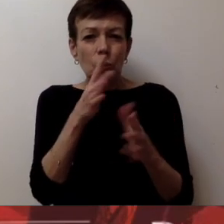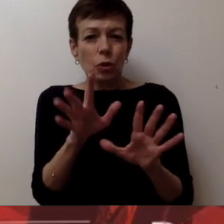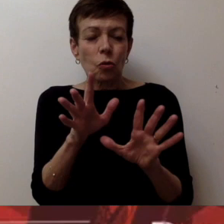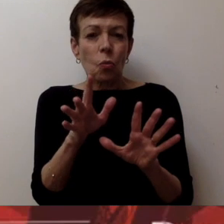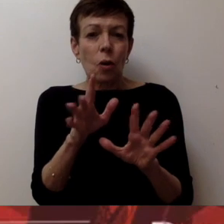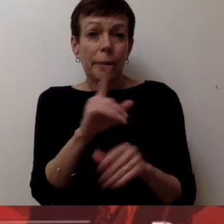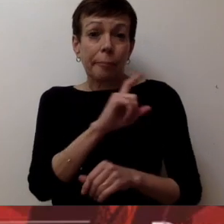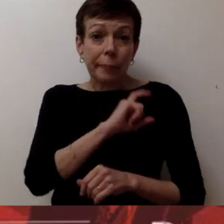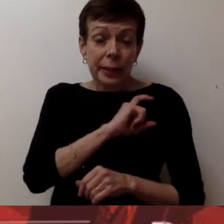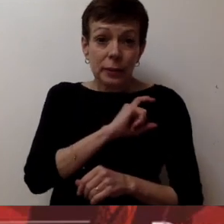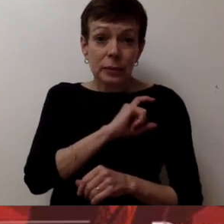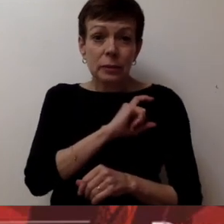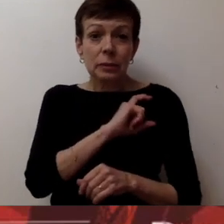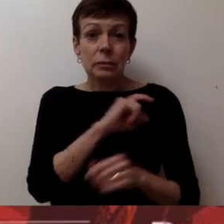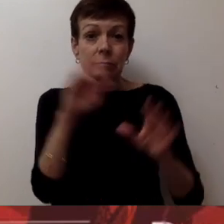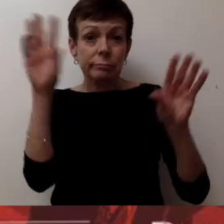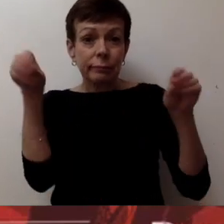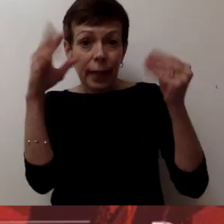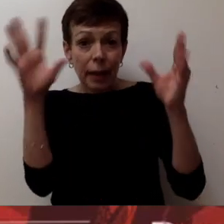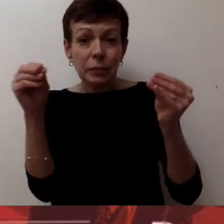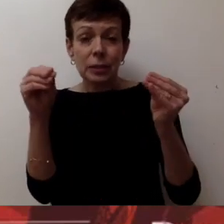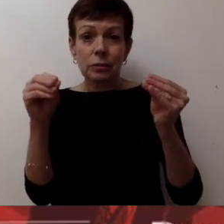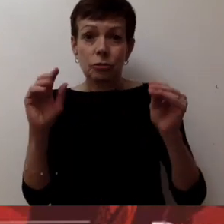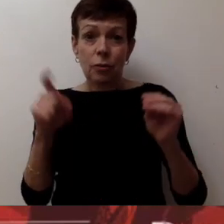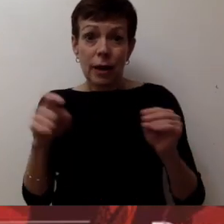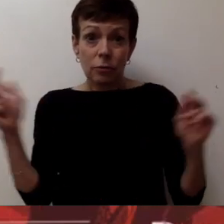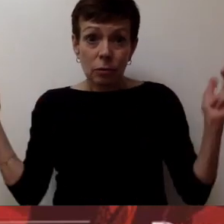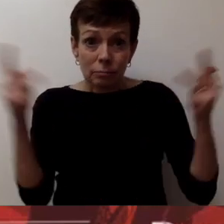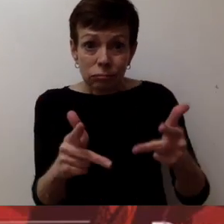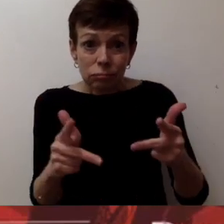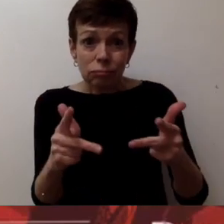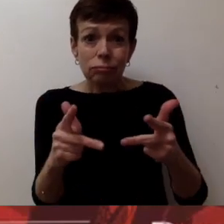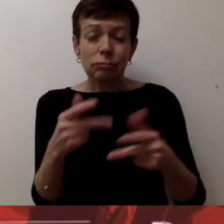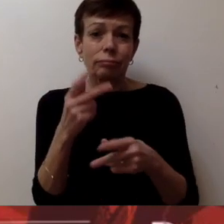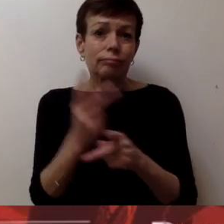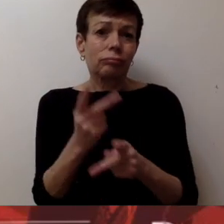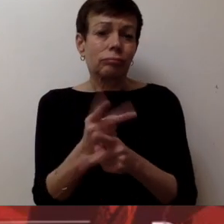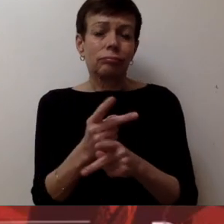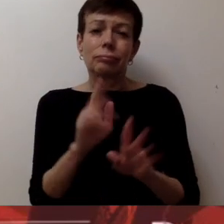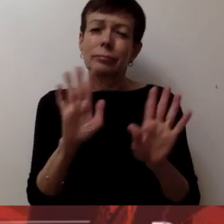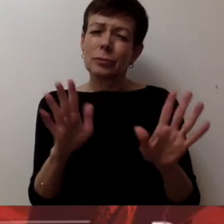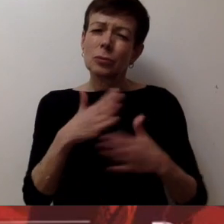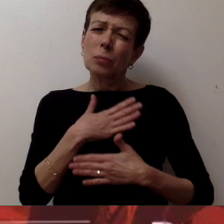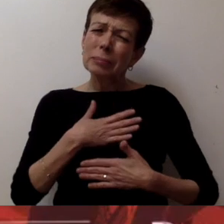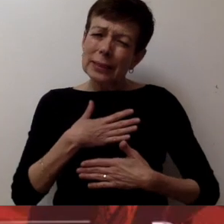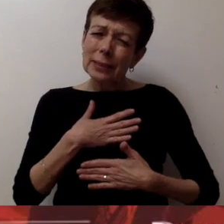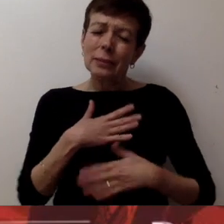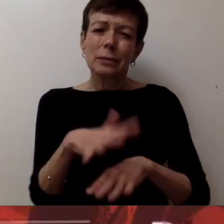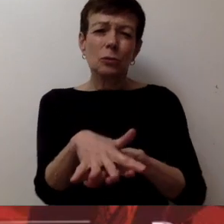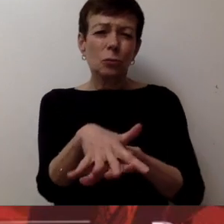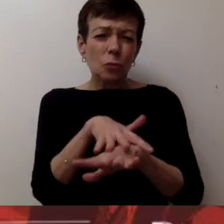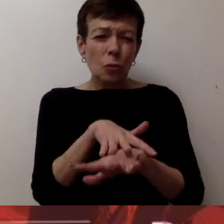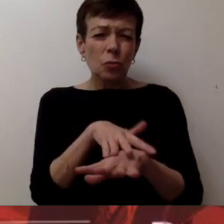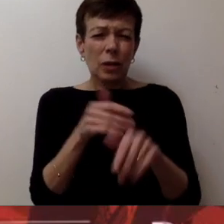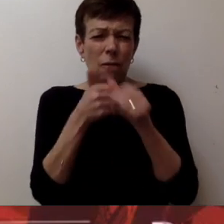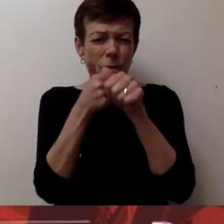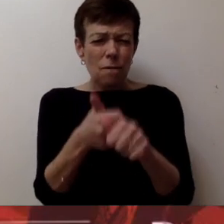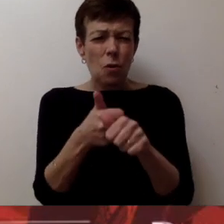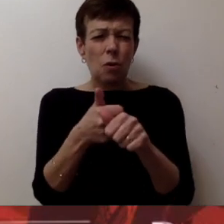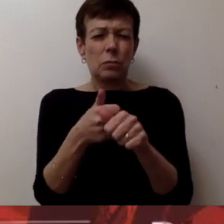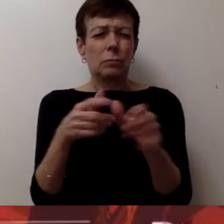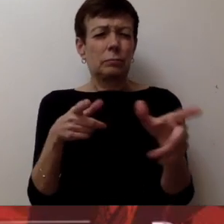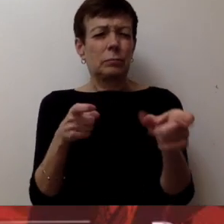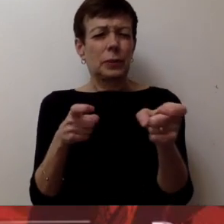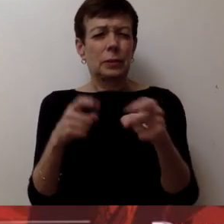strain on our first responders, undue strain on our healthcare system at this time. So slow down, pay attention, and mind all posted speed